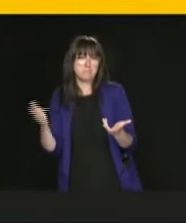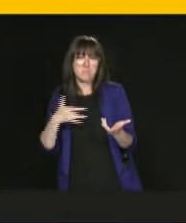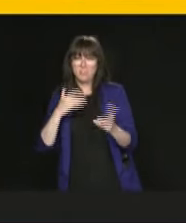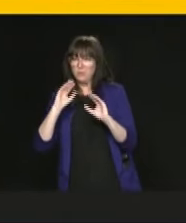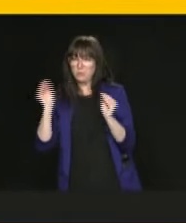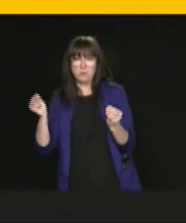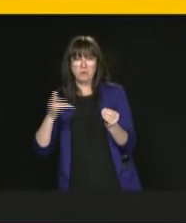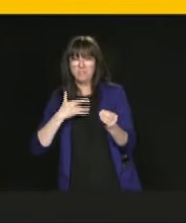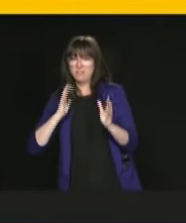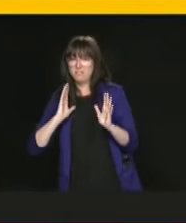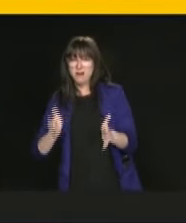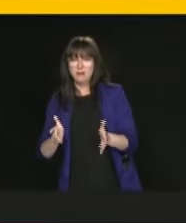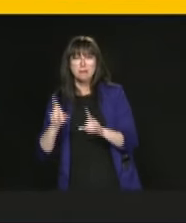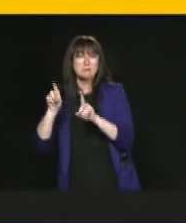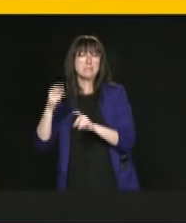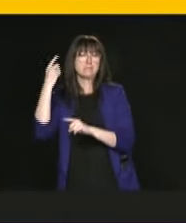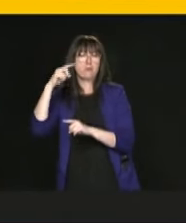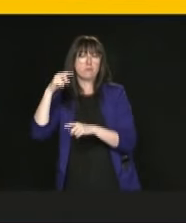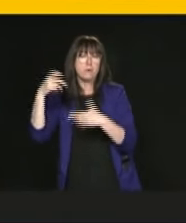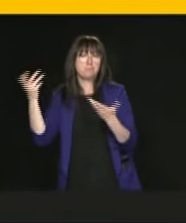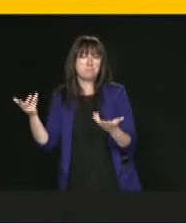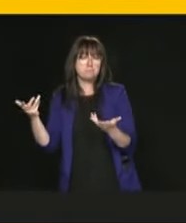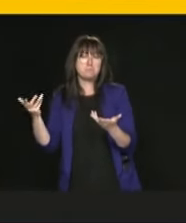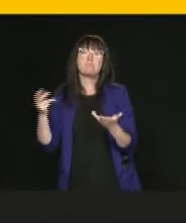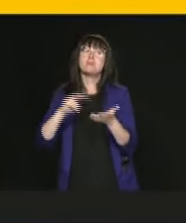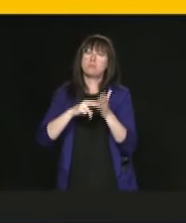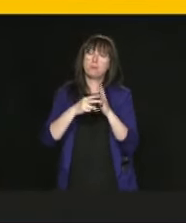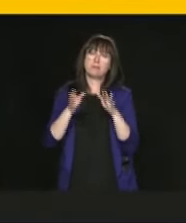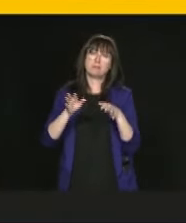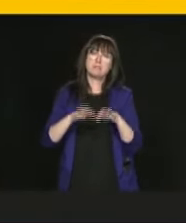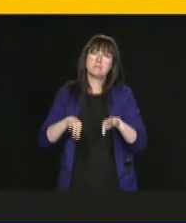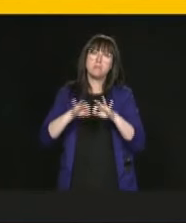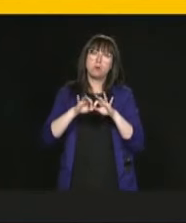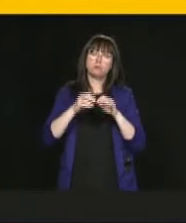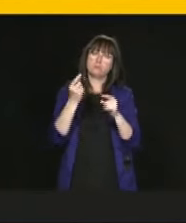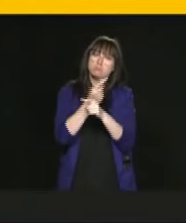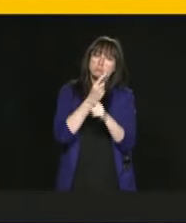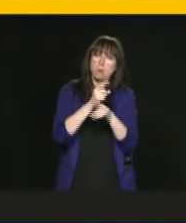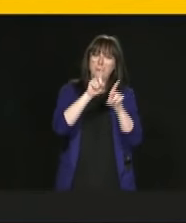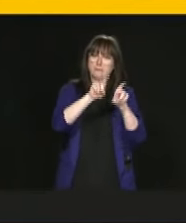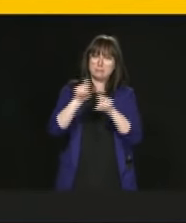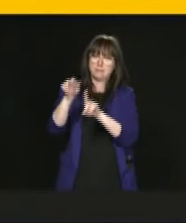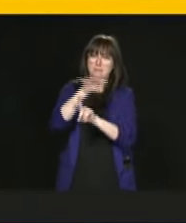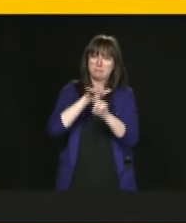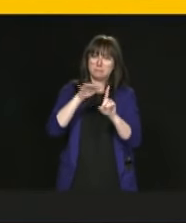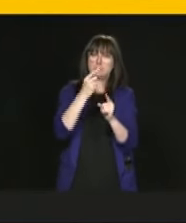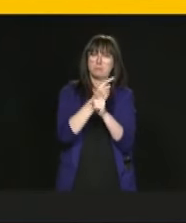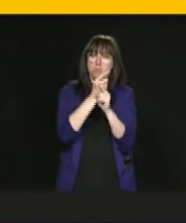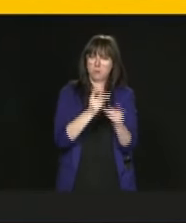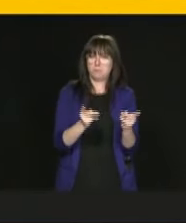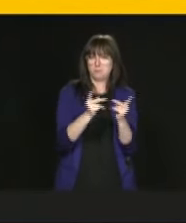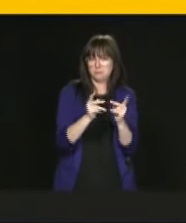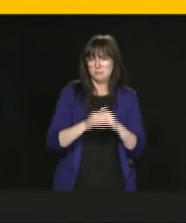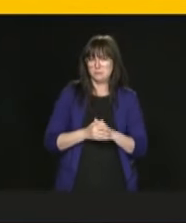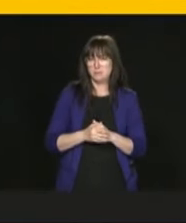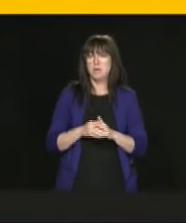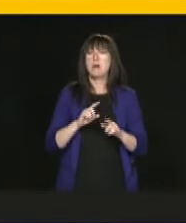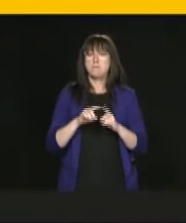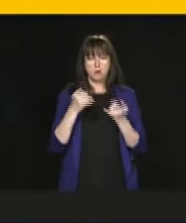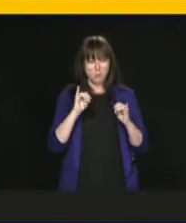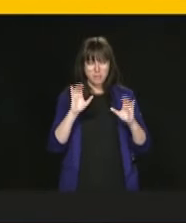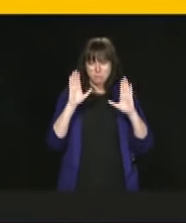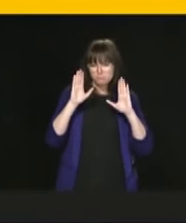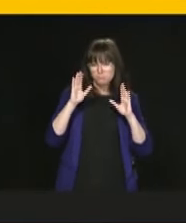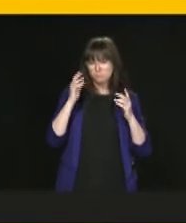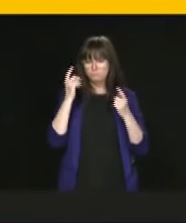of test interpretation. But it is an area that we're very seized with in how we do expand into that.